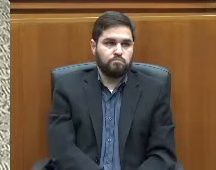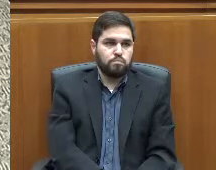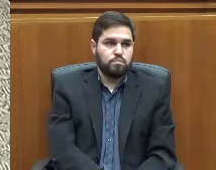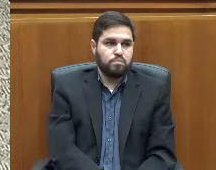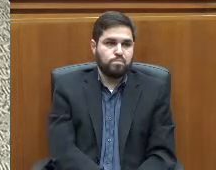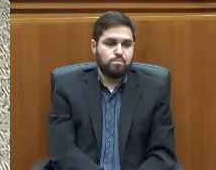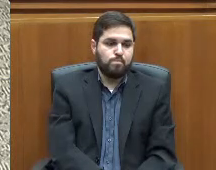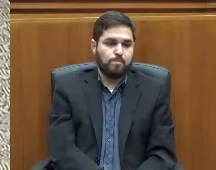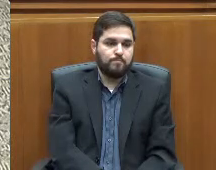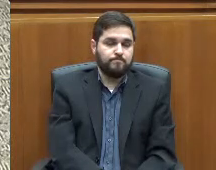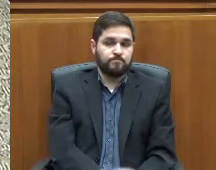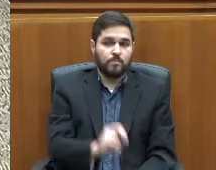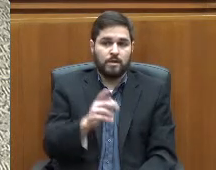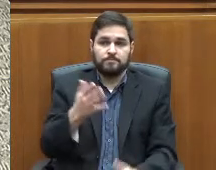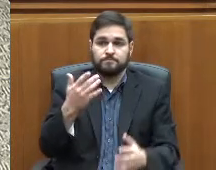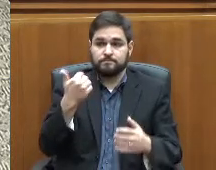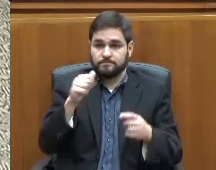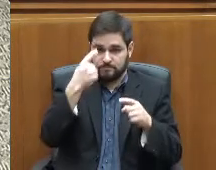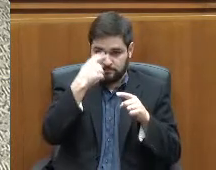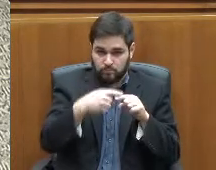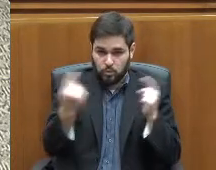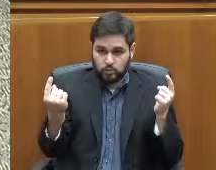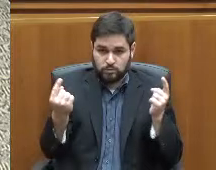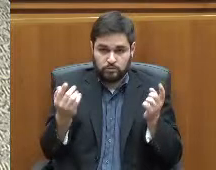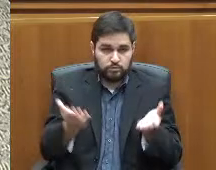All right, anyone opposed? We have a motion?